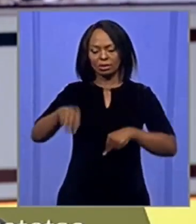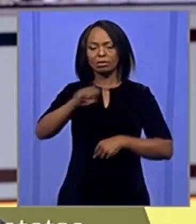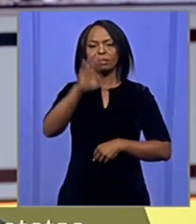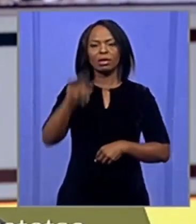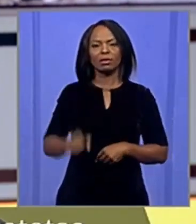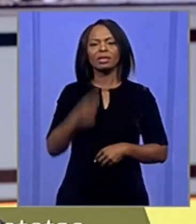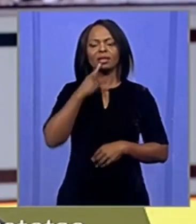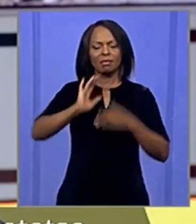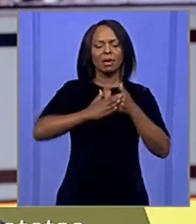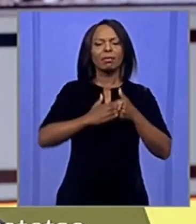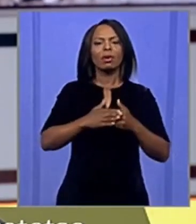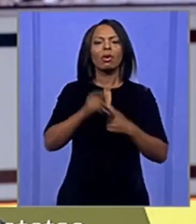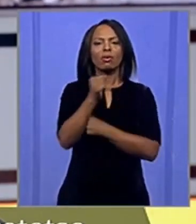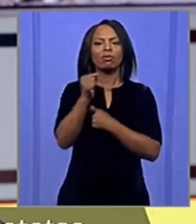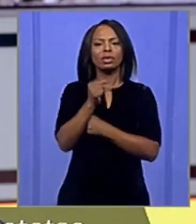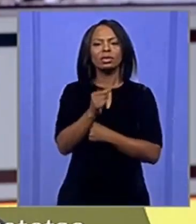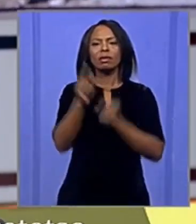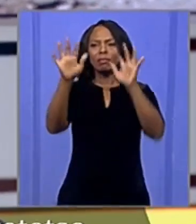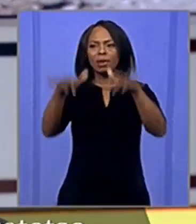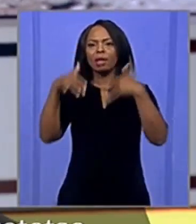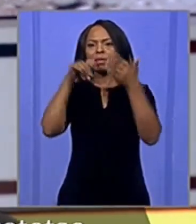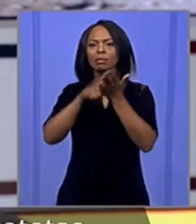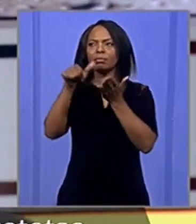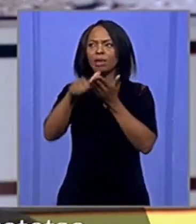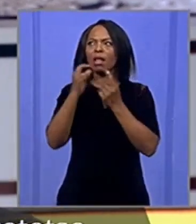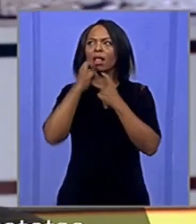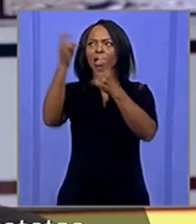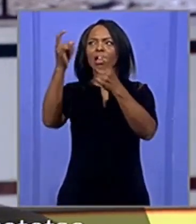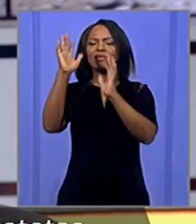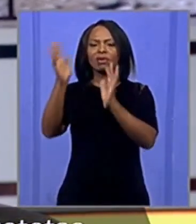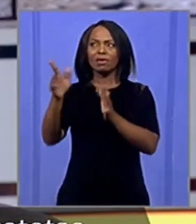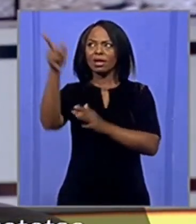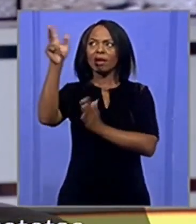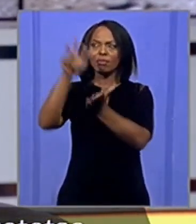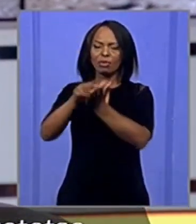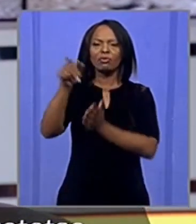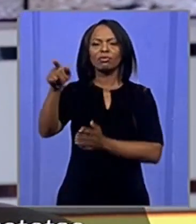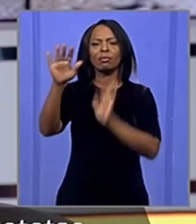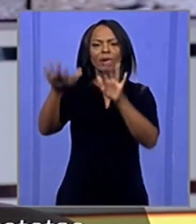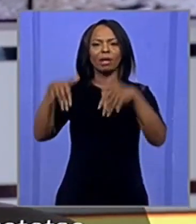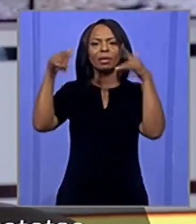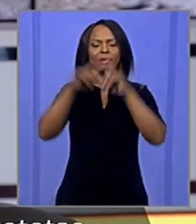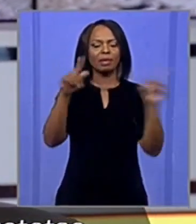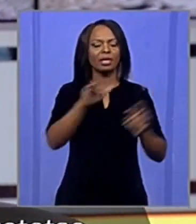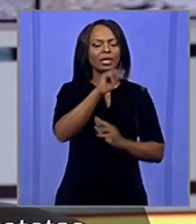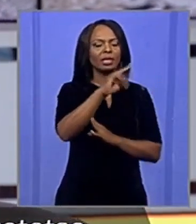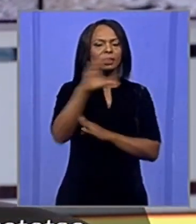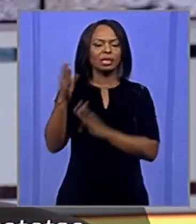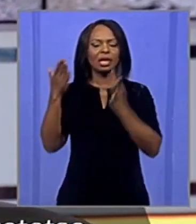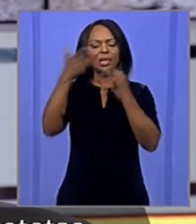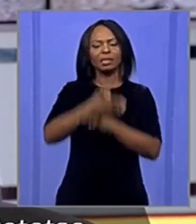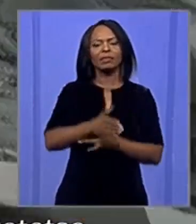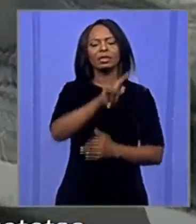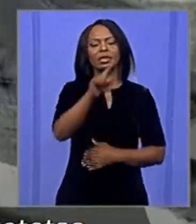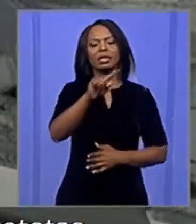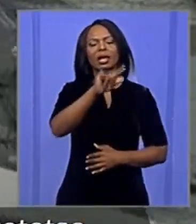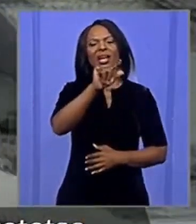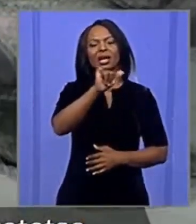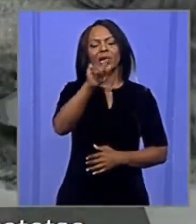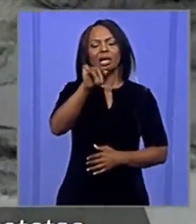motion immediately, and parliament passed that motion. If the ANC is serious about intervening in Gaza and making sure there